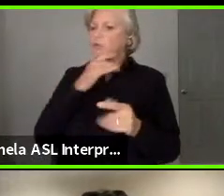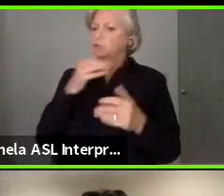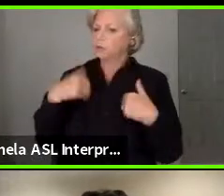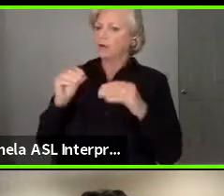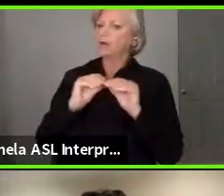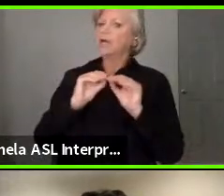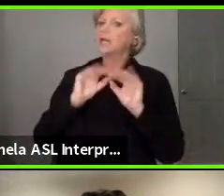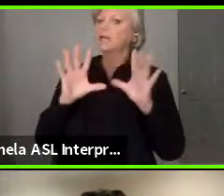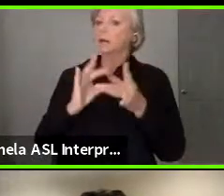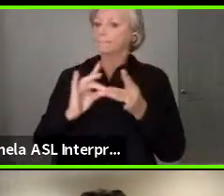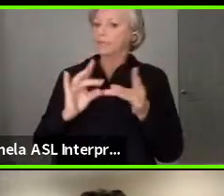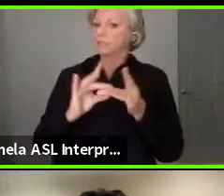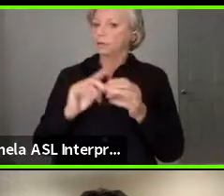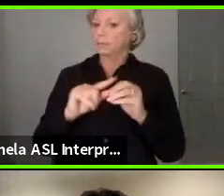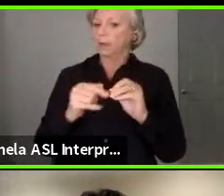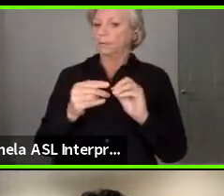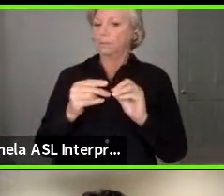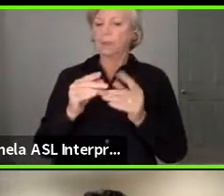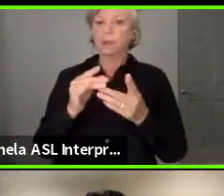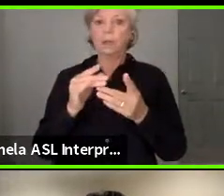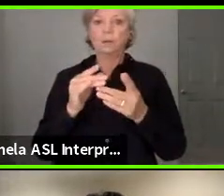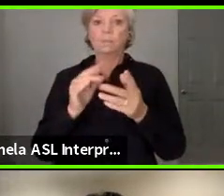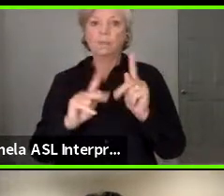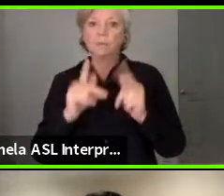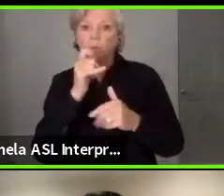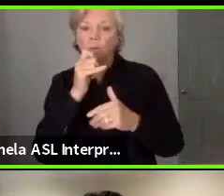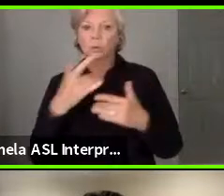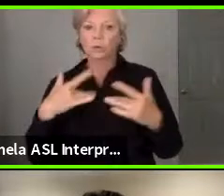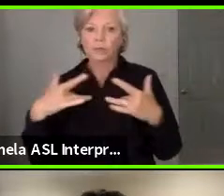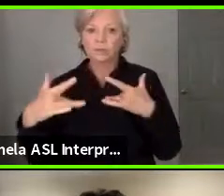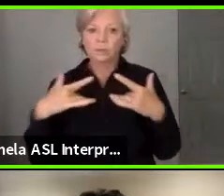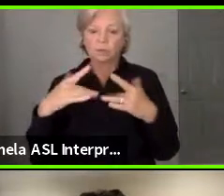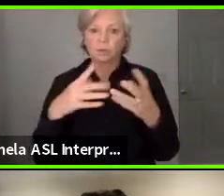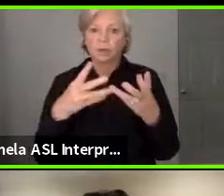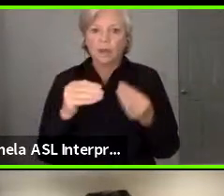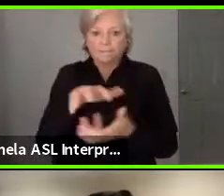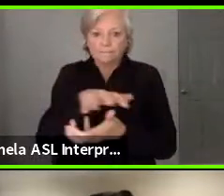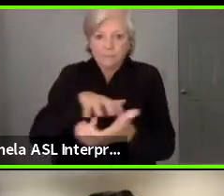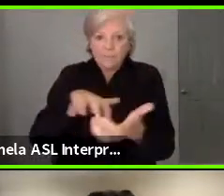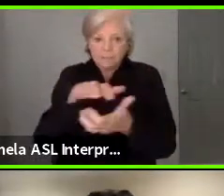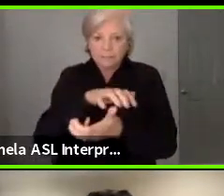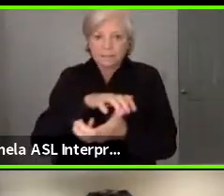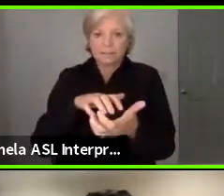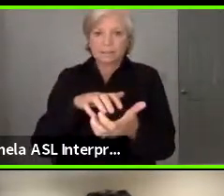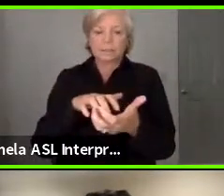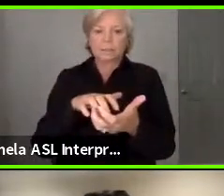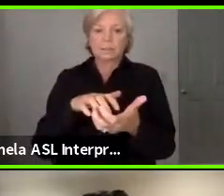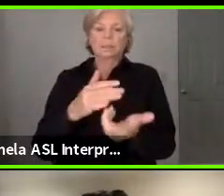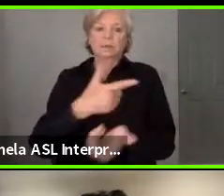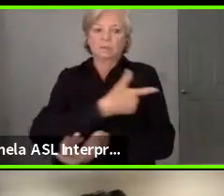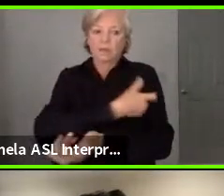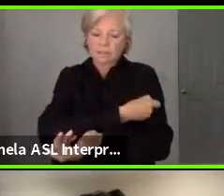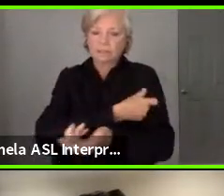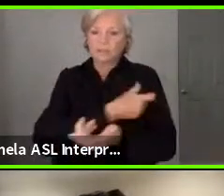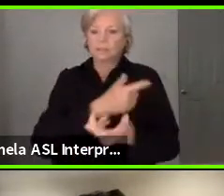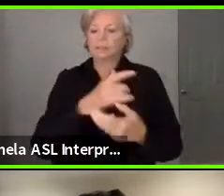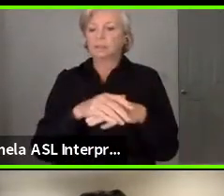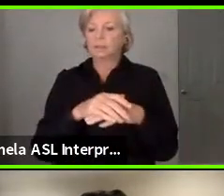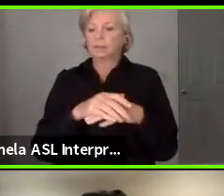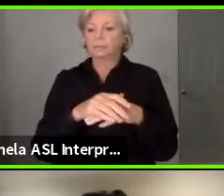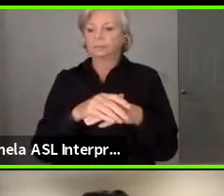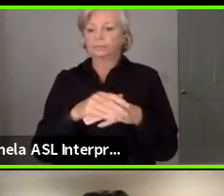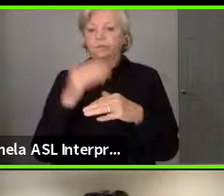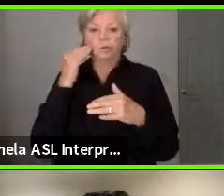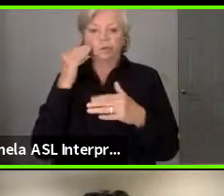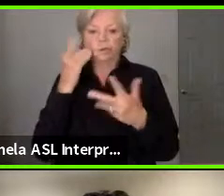that people who are concerned about mixing and matching can, you know, get